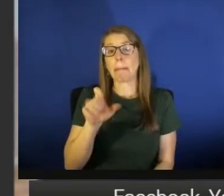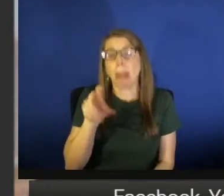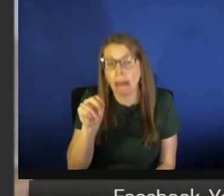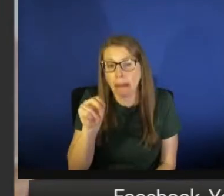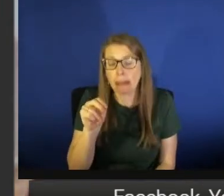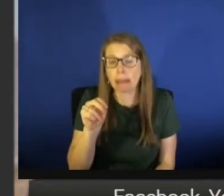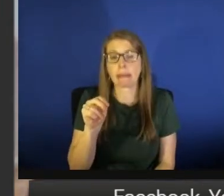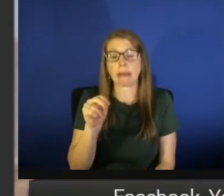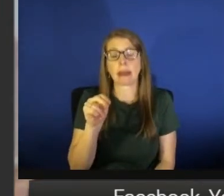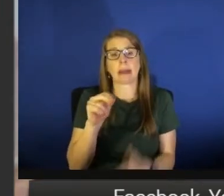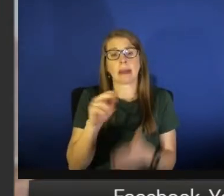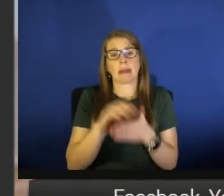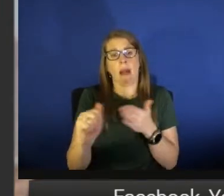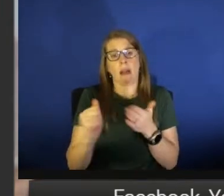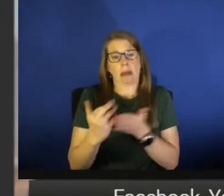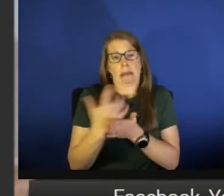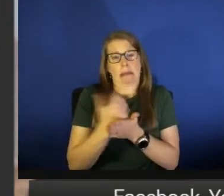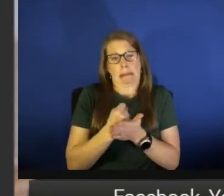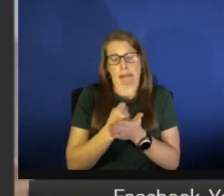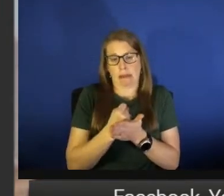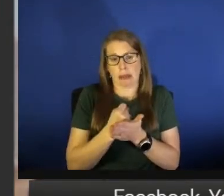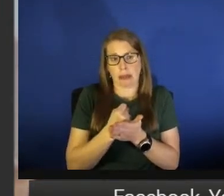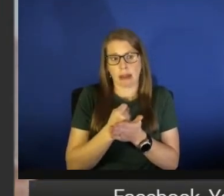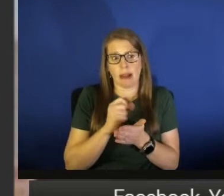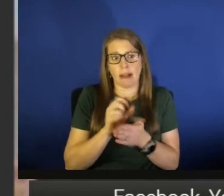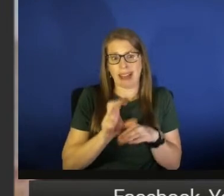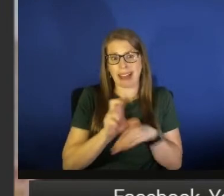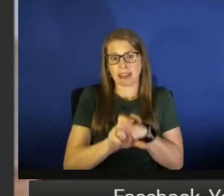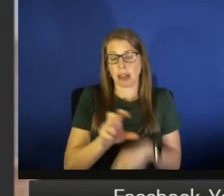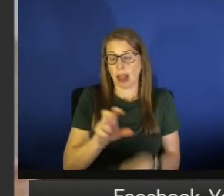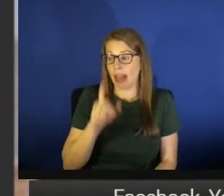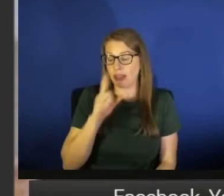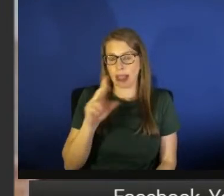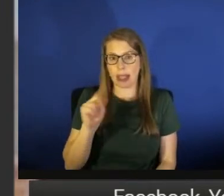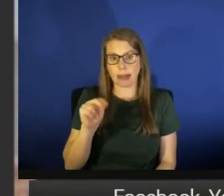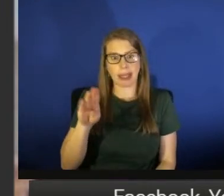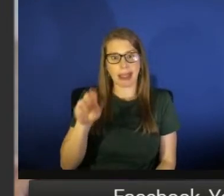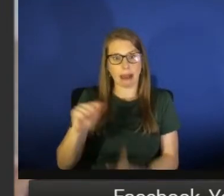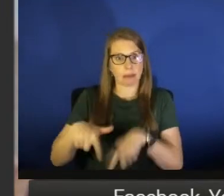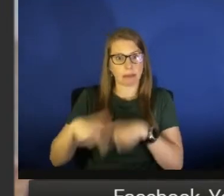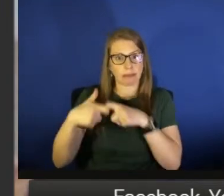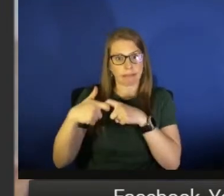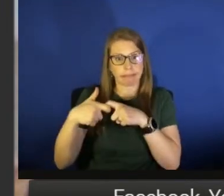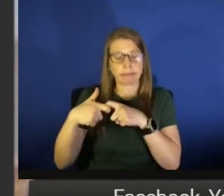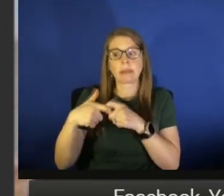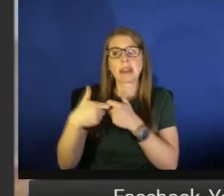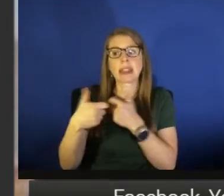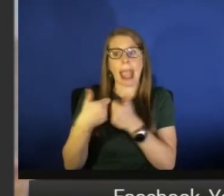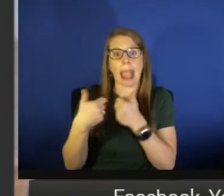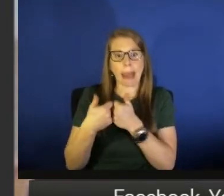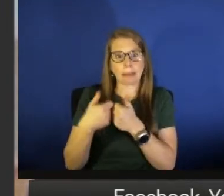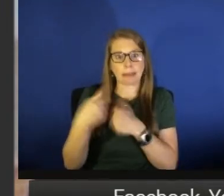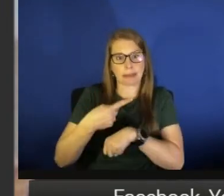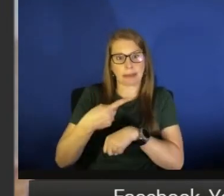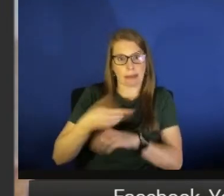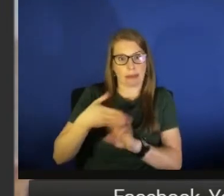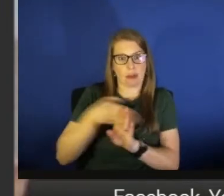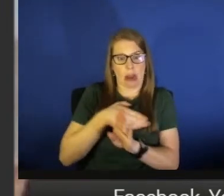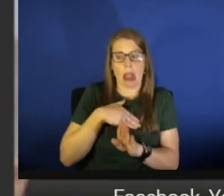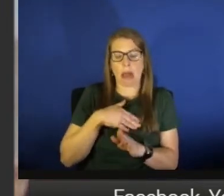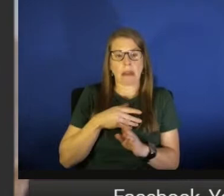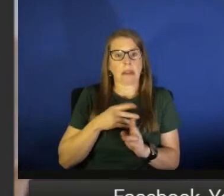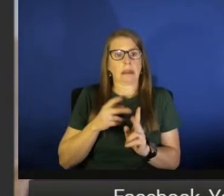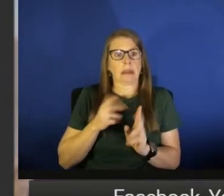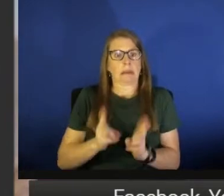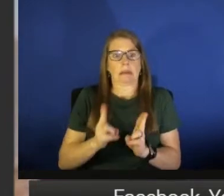multi-billion-dollar, and this was right after, on the heels of the NBA, I think, suspending a game. I remember I was frantically texting my friends at the